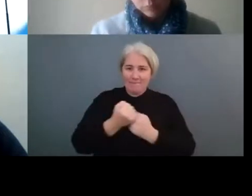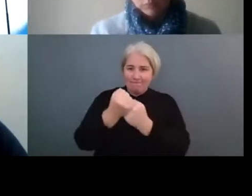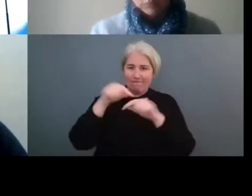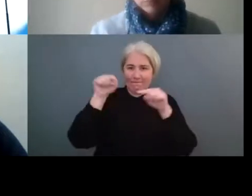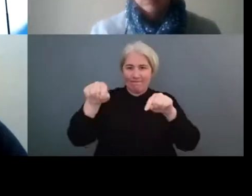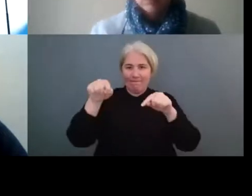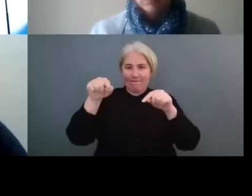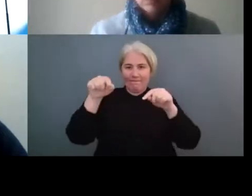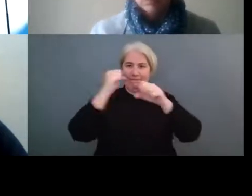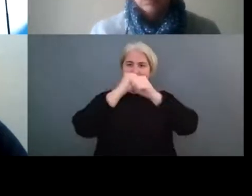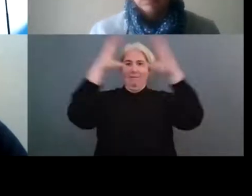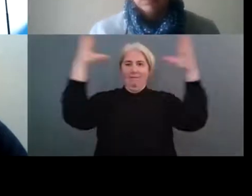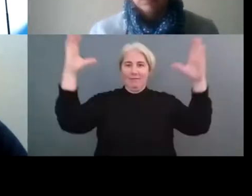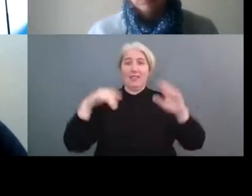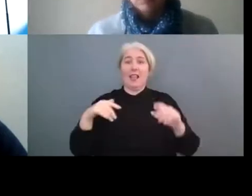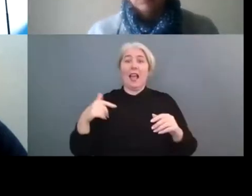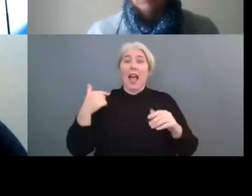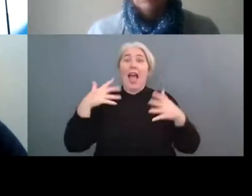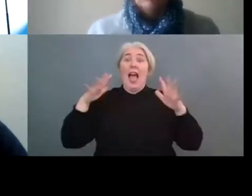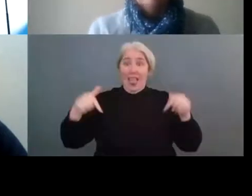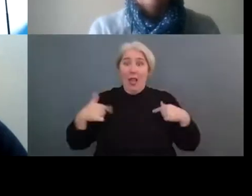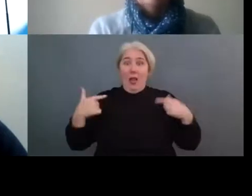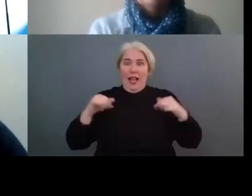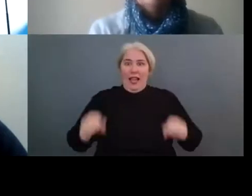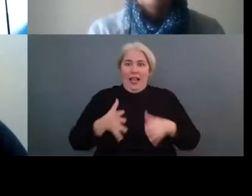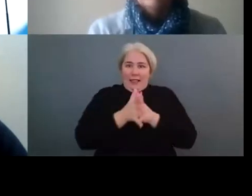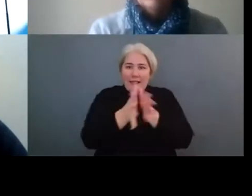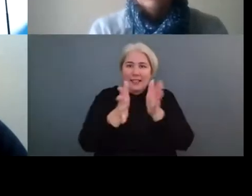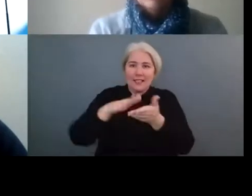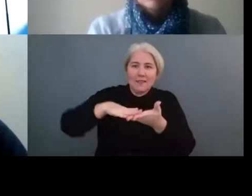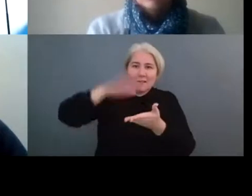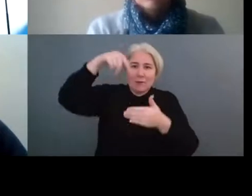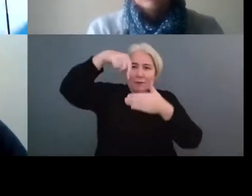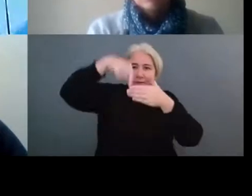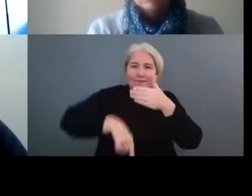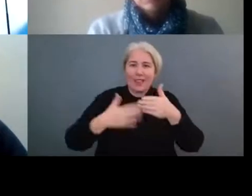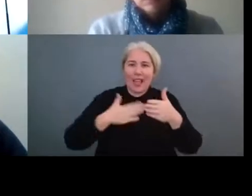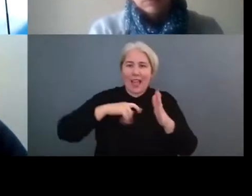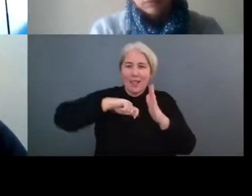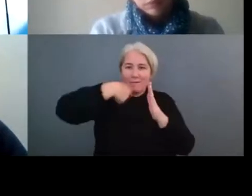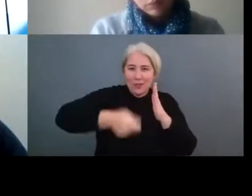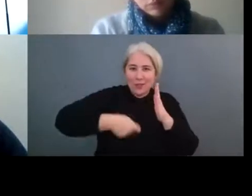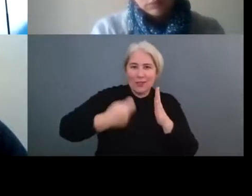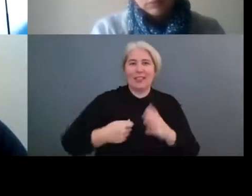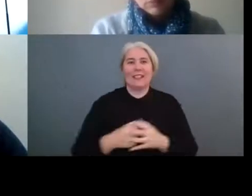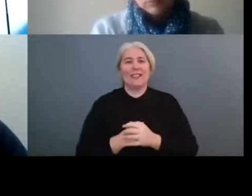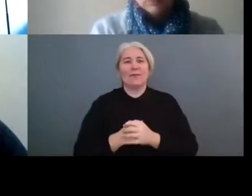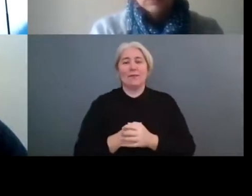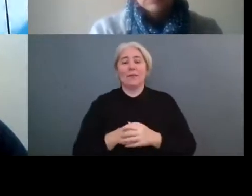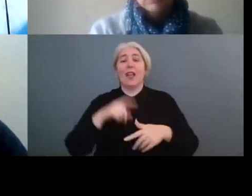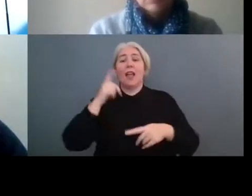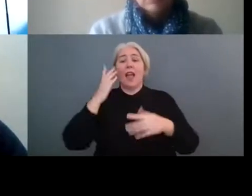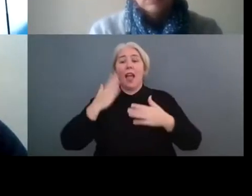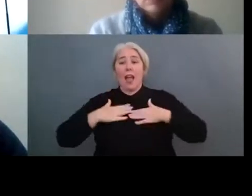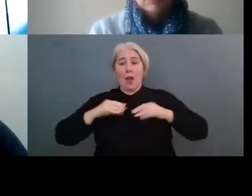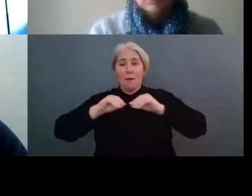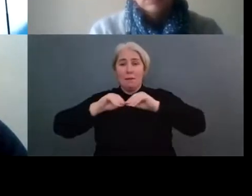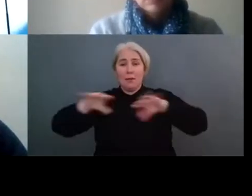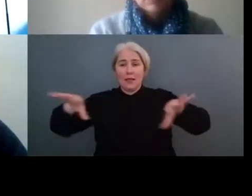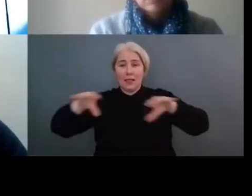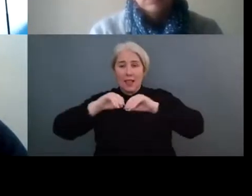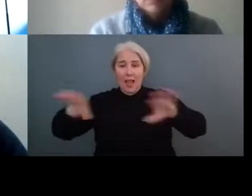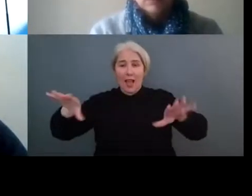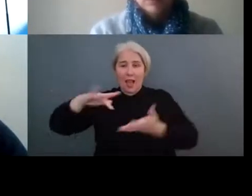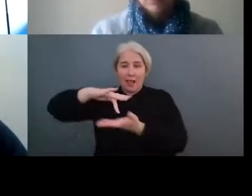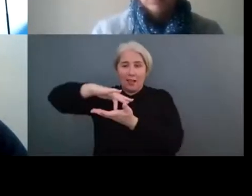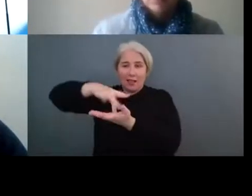to talk about tackle projects. And our media center, that is in the technical center in Coverciano, close